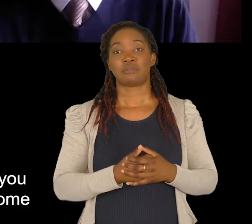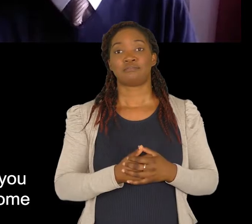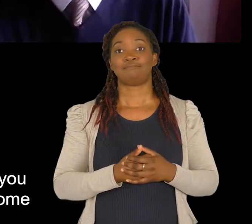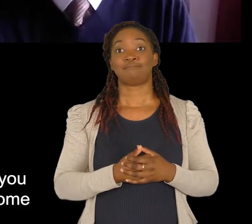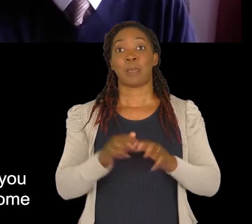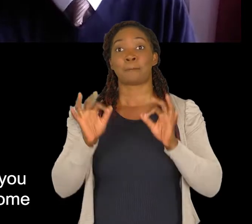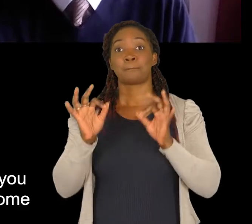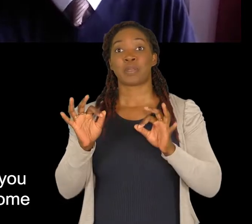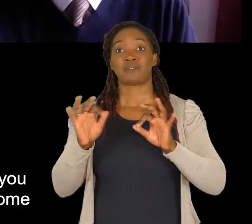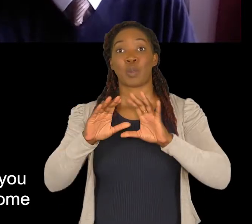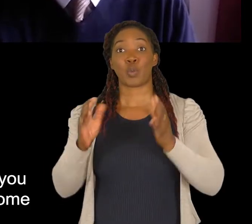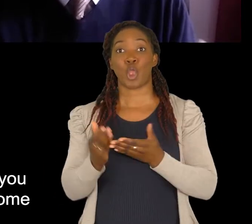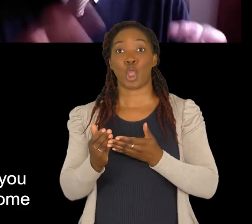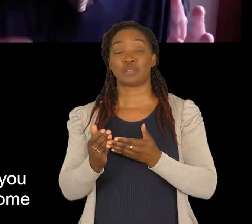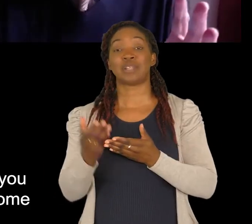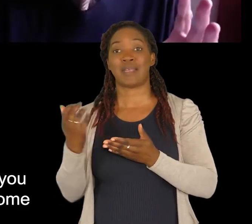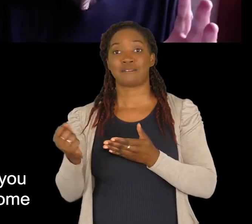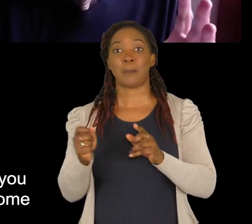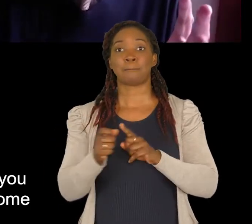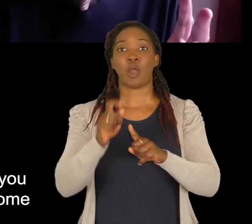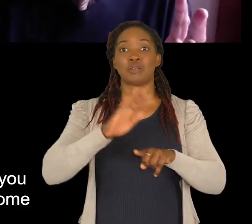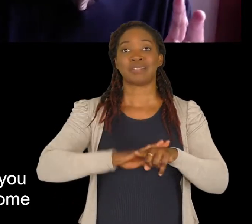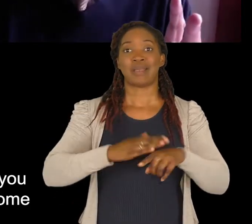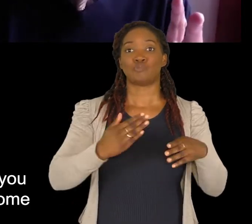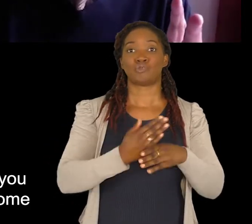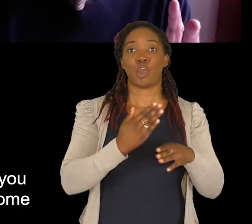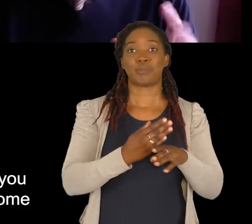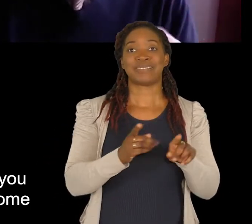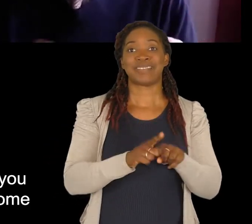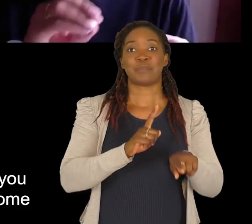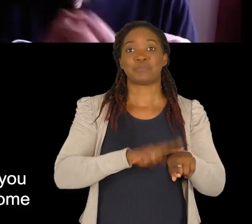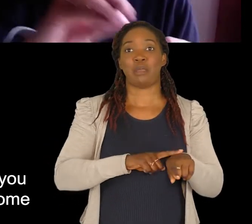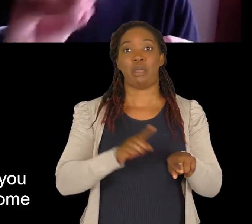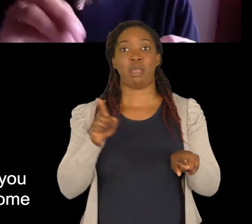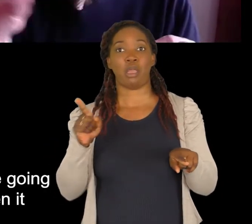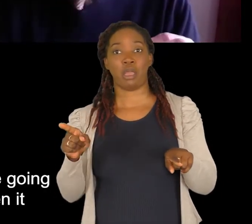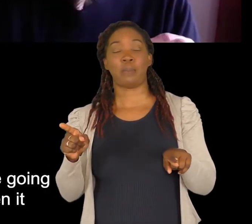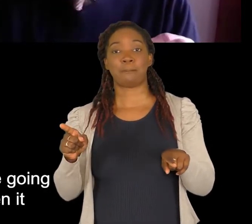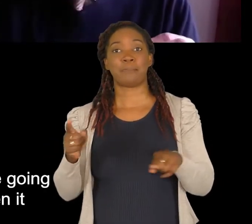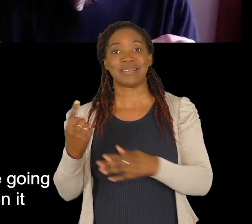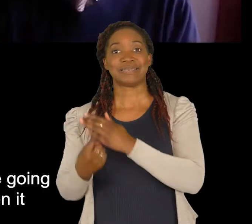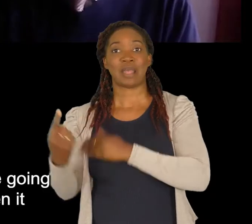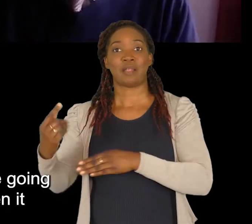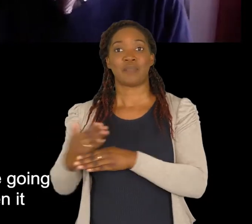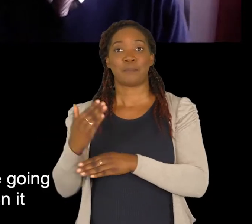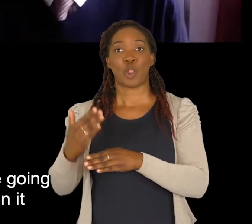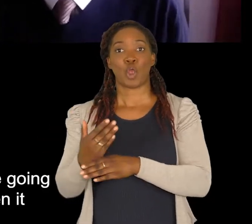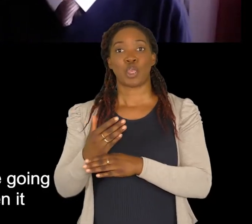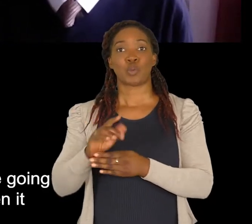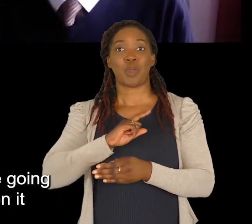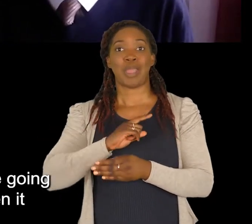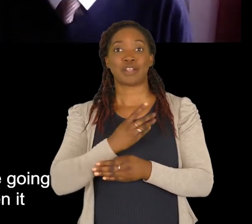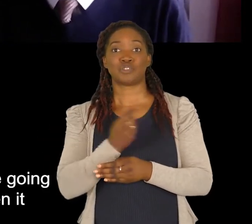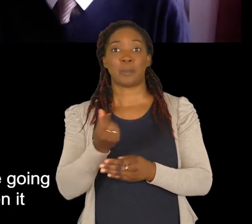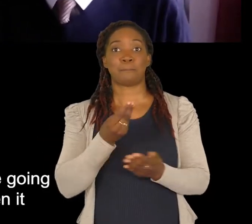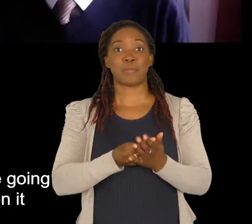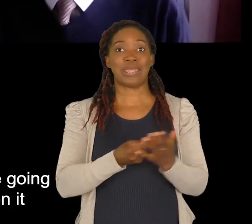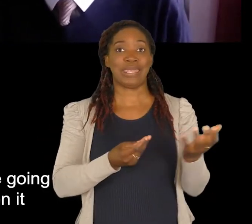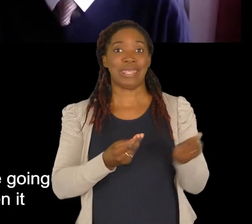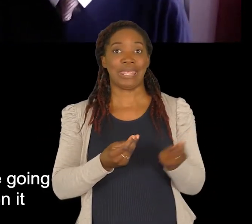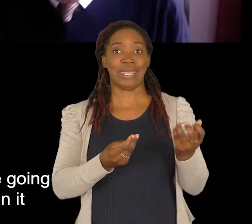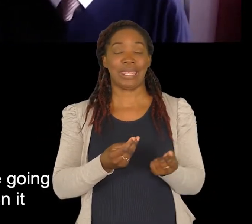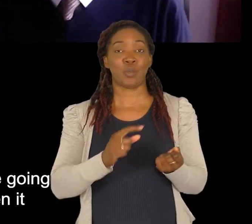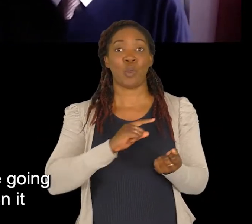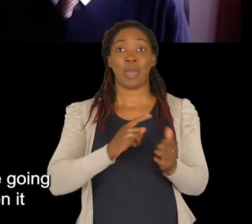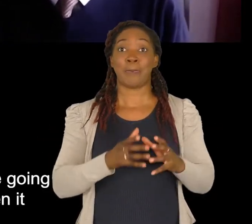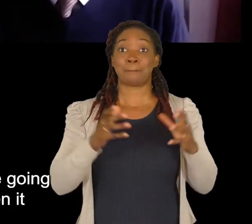you should also have a part-time job whilst you're building your business on the side so that some money can come in. Because the biggest issue you're going to